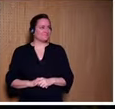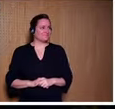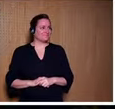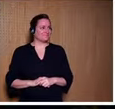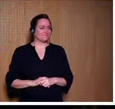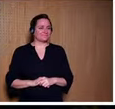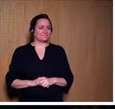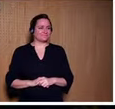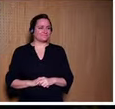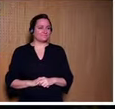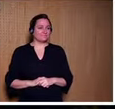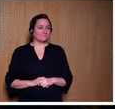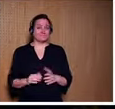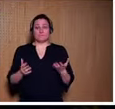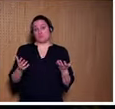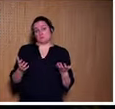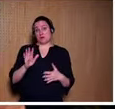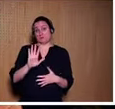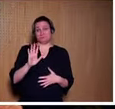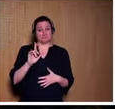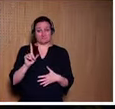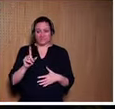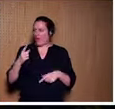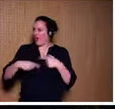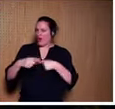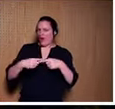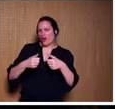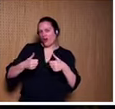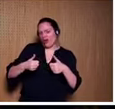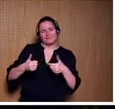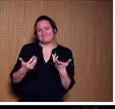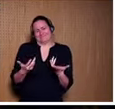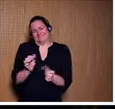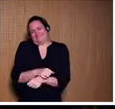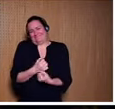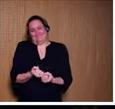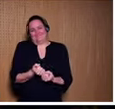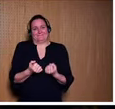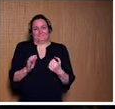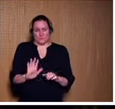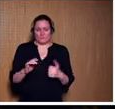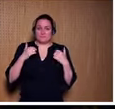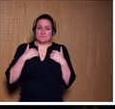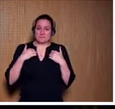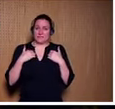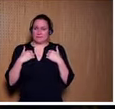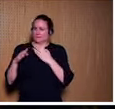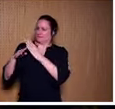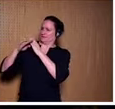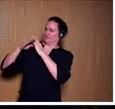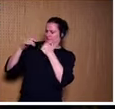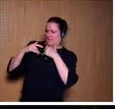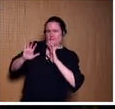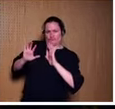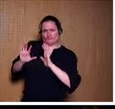because if it was easy, we had done it already, right? So let me come to the fault line and that yellow line that I've been speaking about earlier in